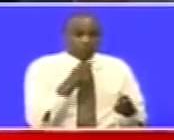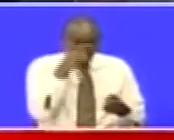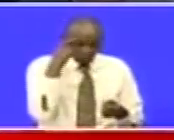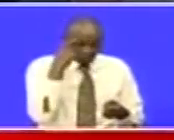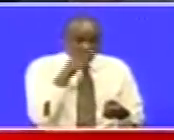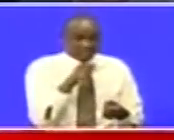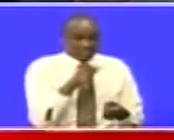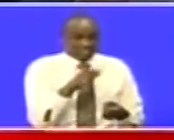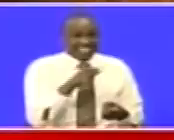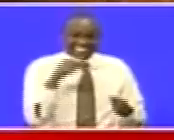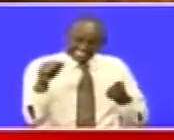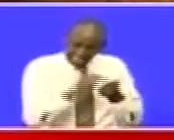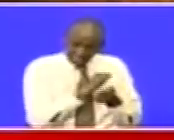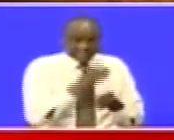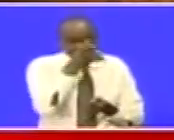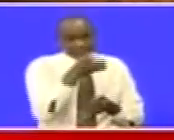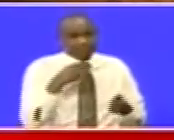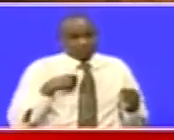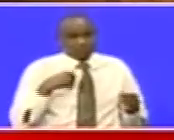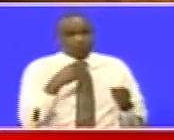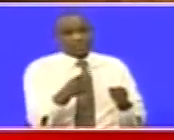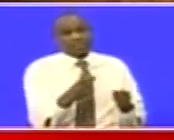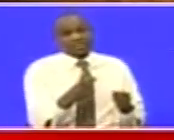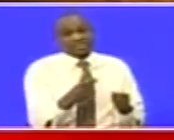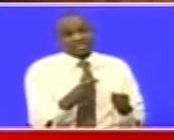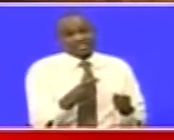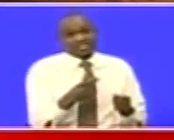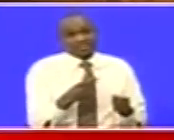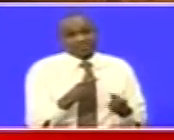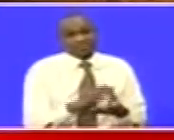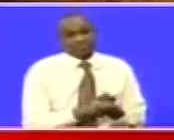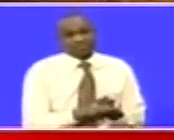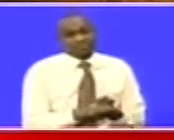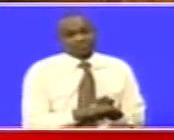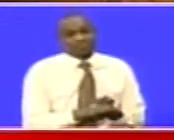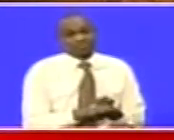because damages will be an adequate remedy.